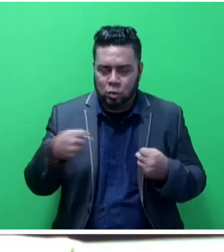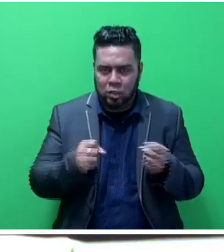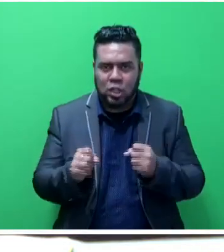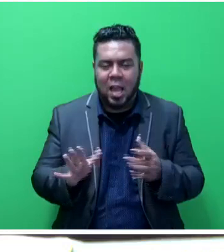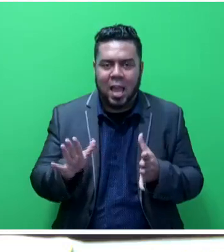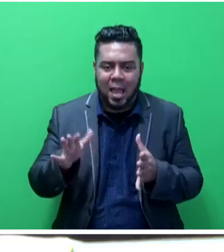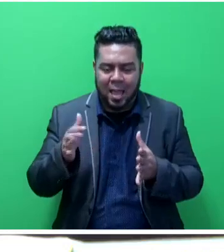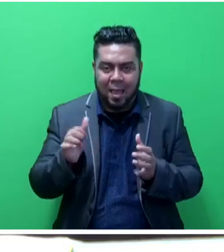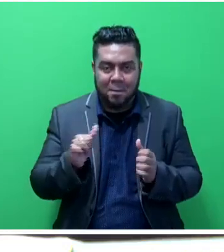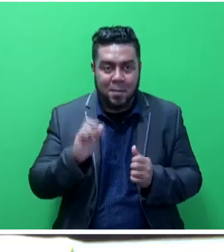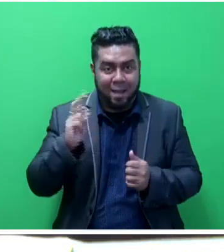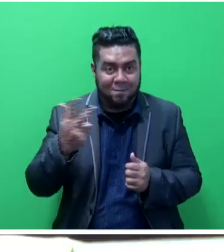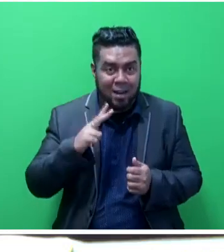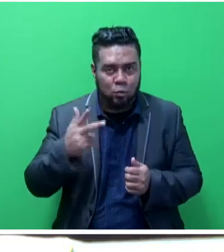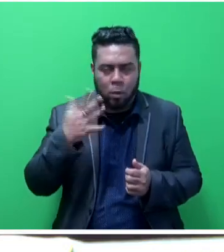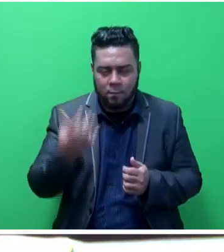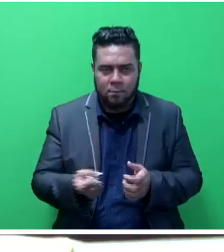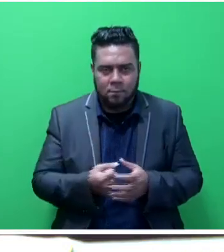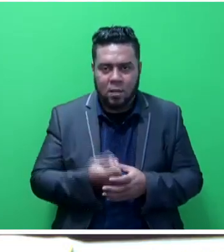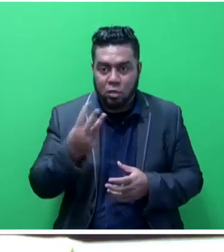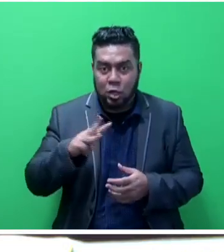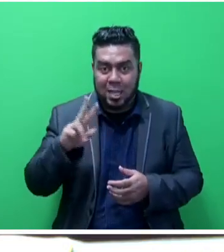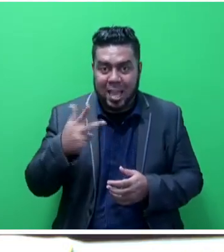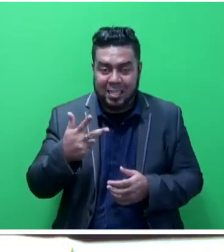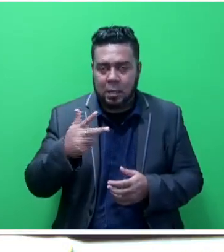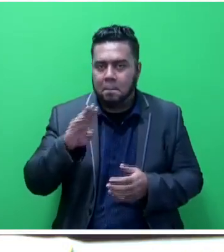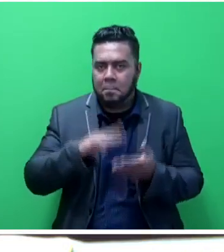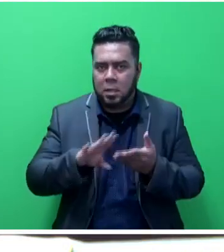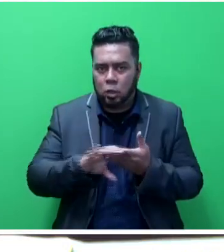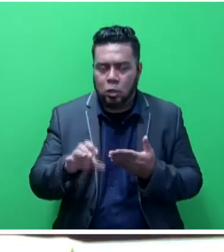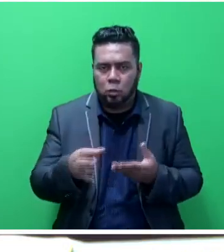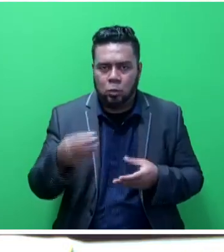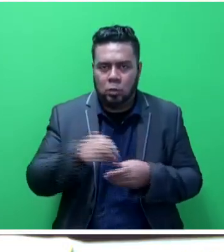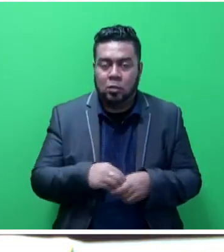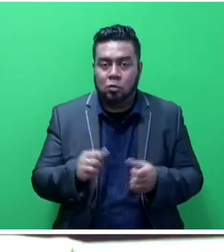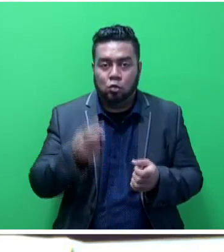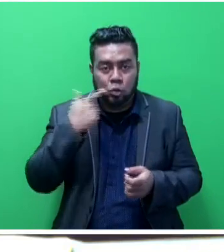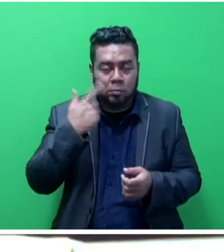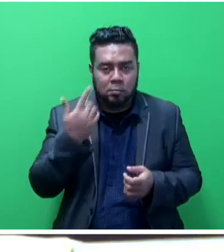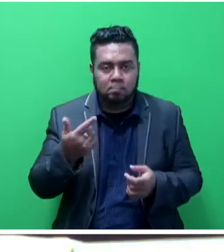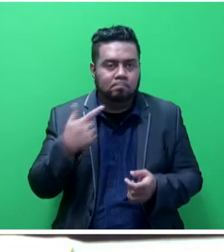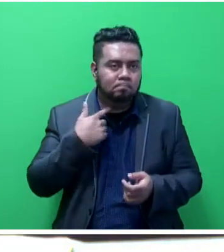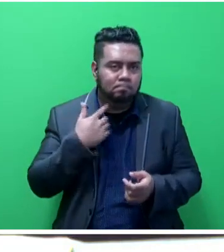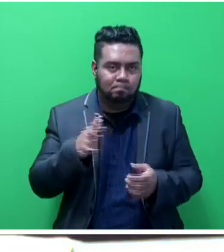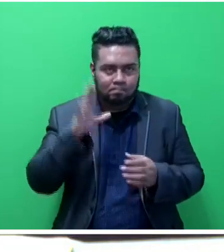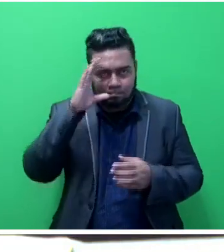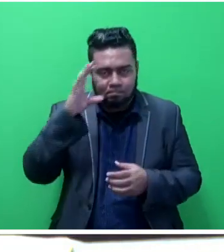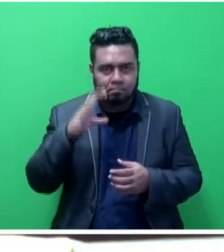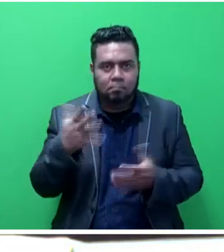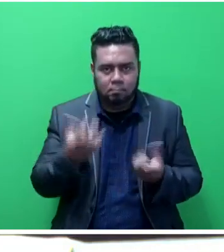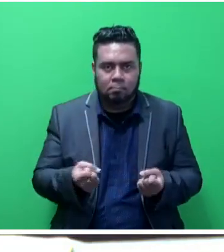that. $48 million every year is spent on importing sheep meat into the country, Mr. Speaker said, while we have got the